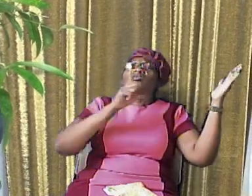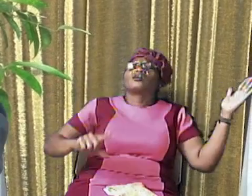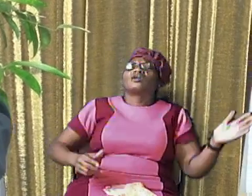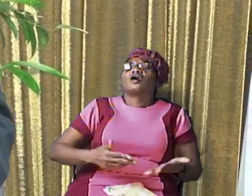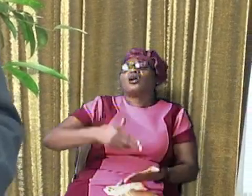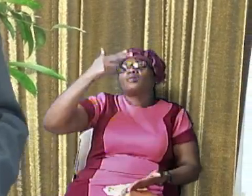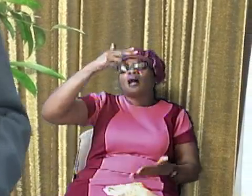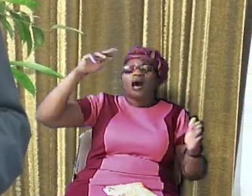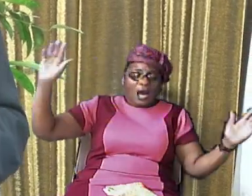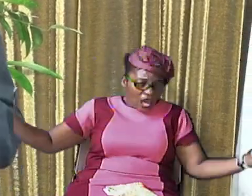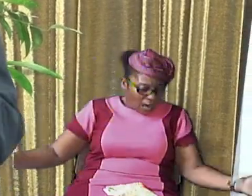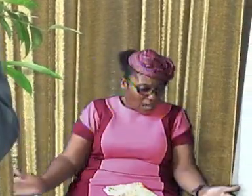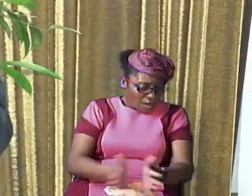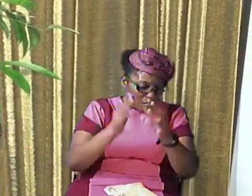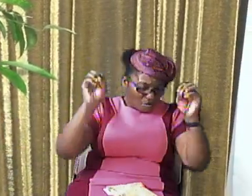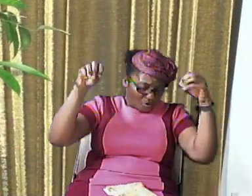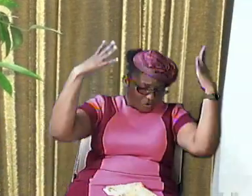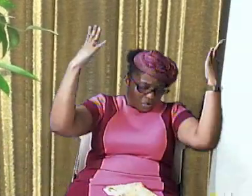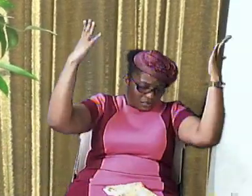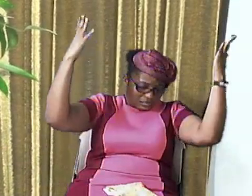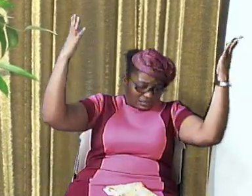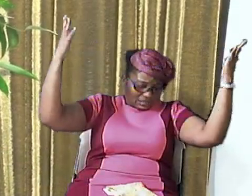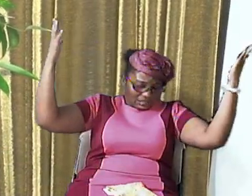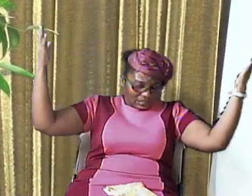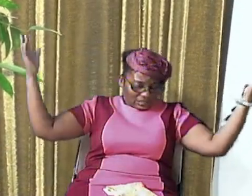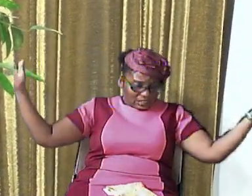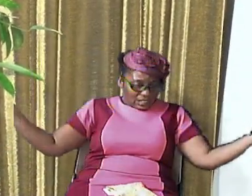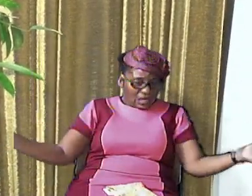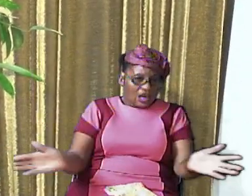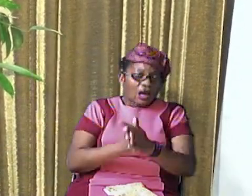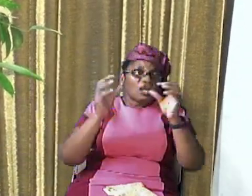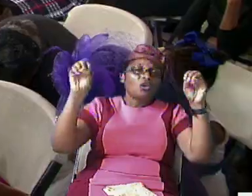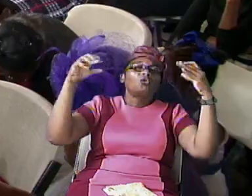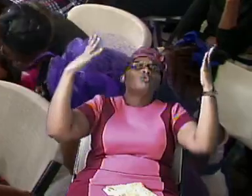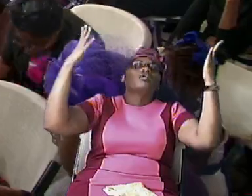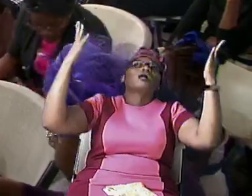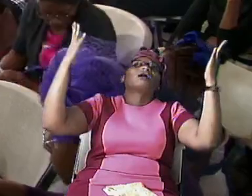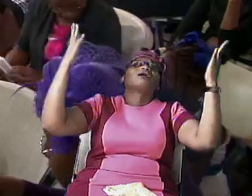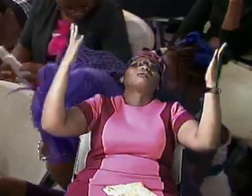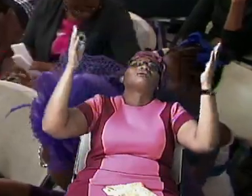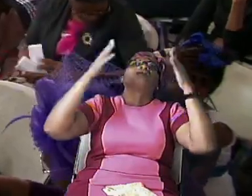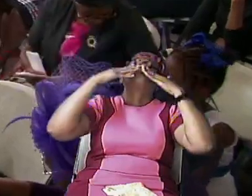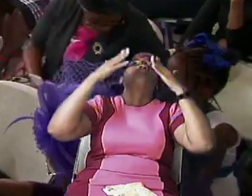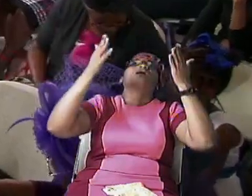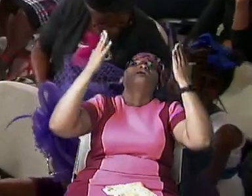praise. Come on, we give the Lord a high praise.